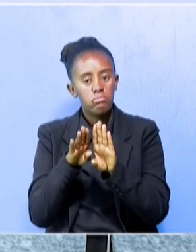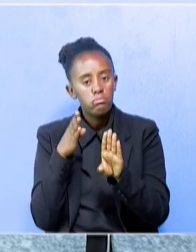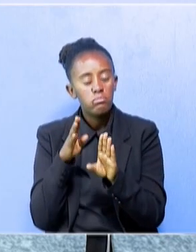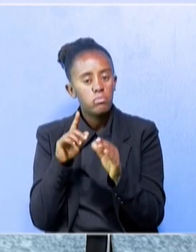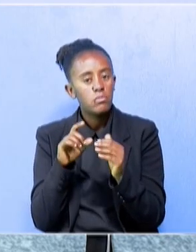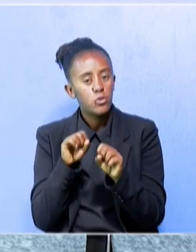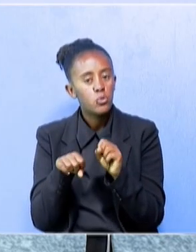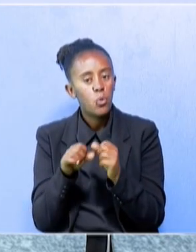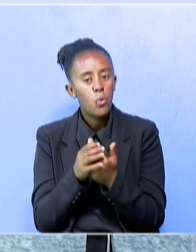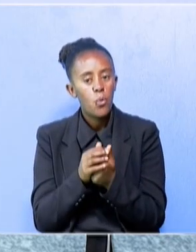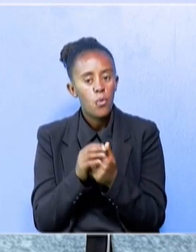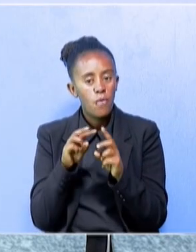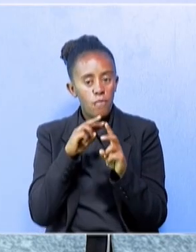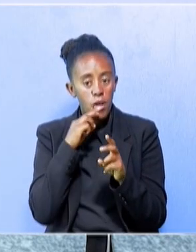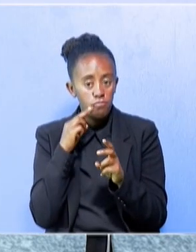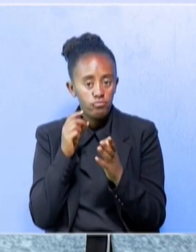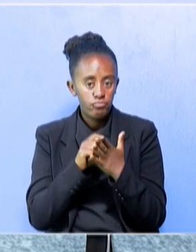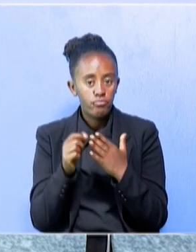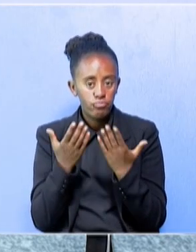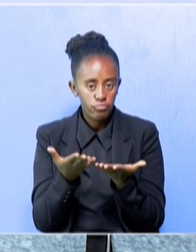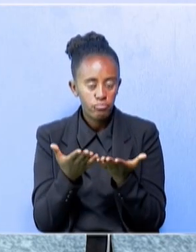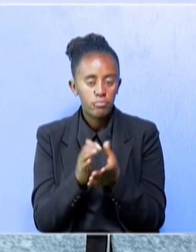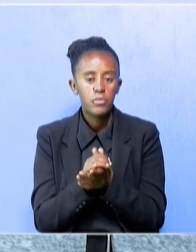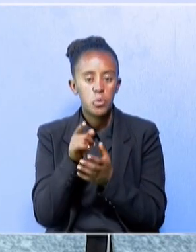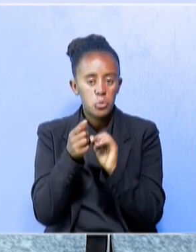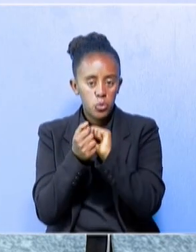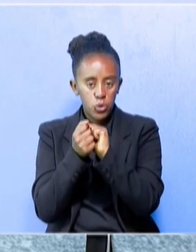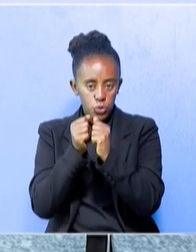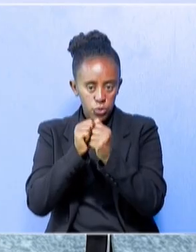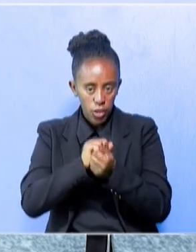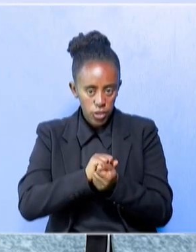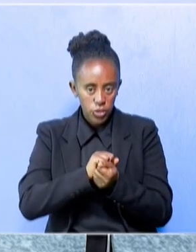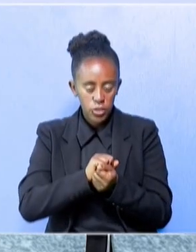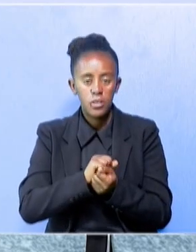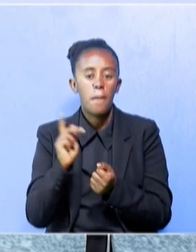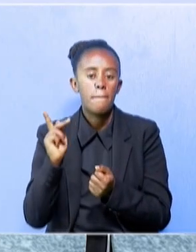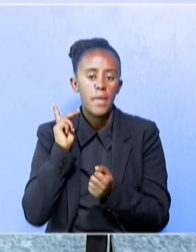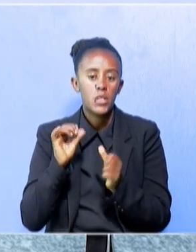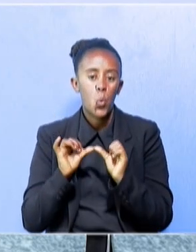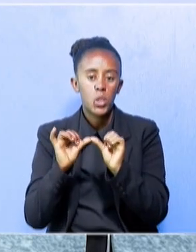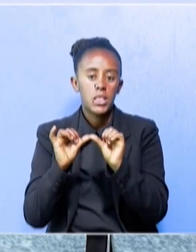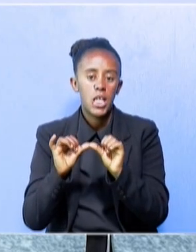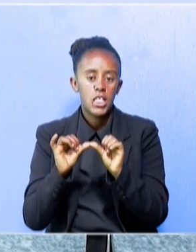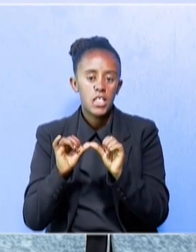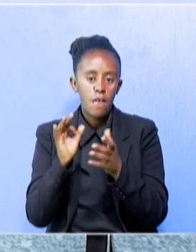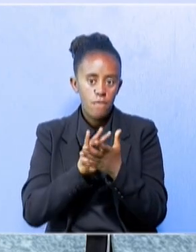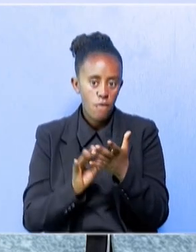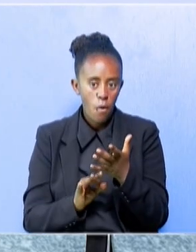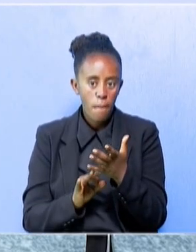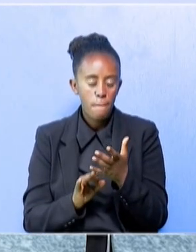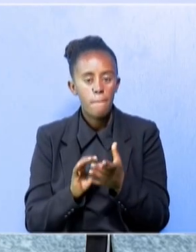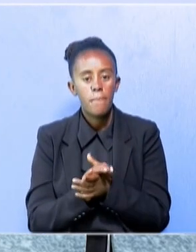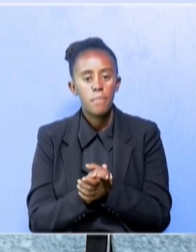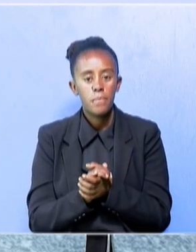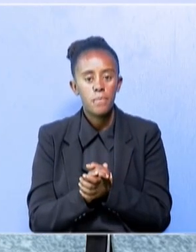So the verb is already written here now, and then you are going to change or into what past continuous tense form. Okay, what will be the form? Let